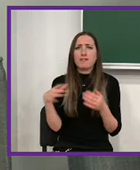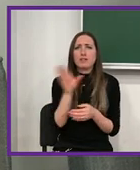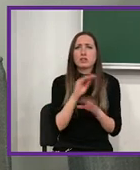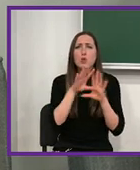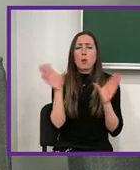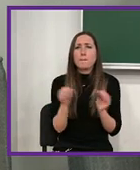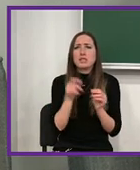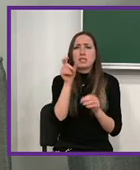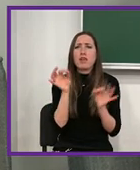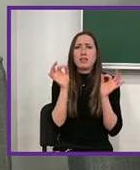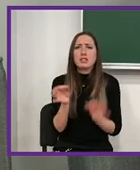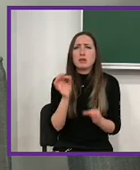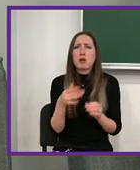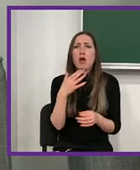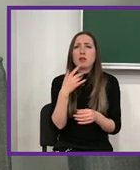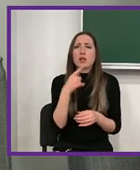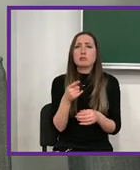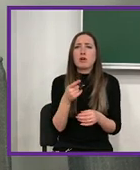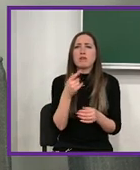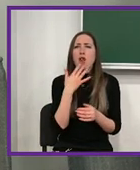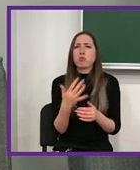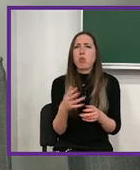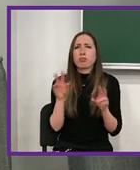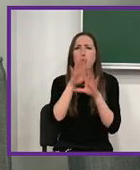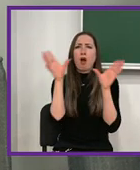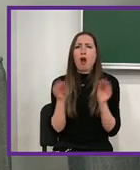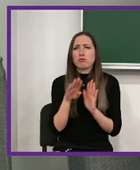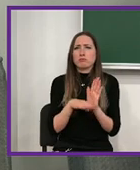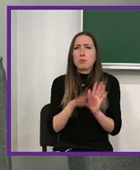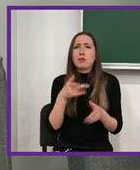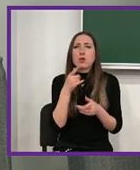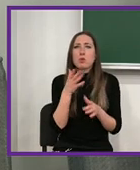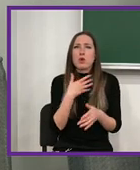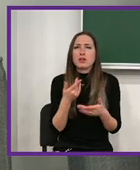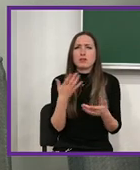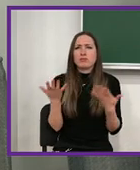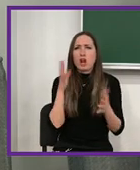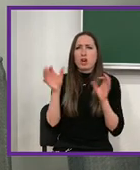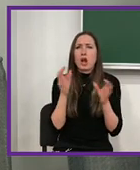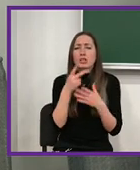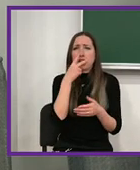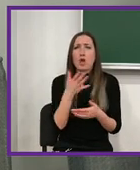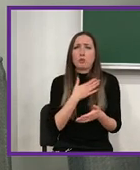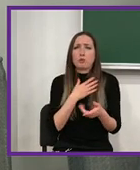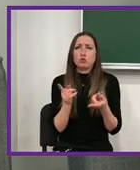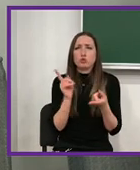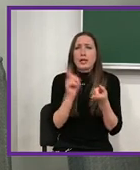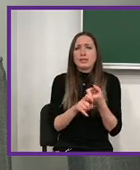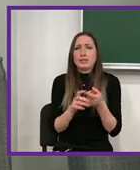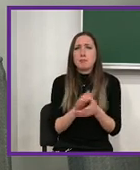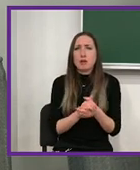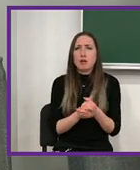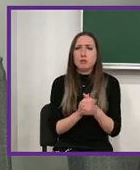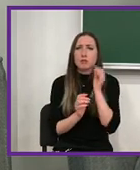it makes it very tangible, both for the local management and operations, but also reporting